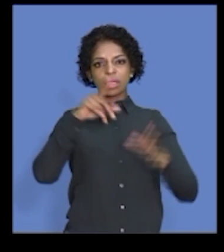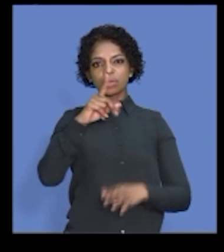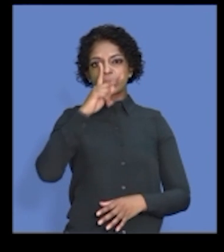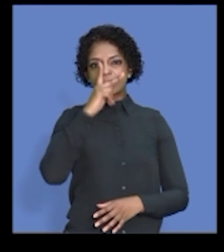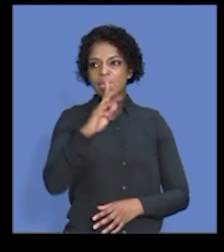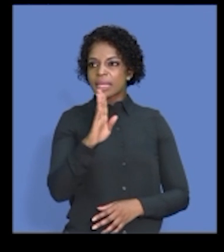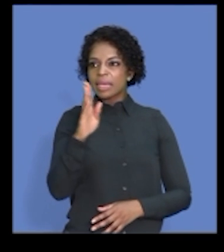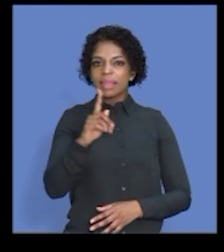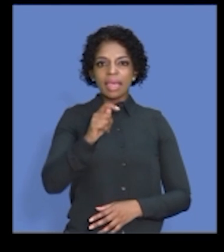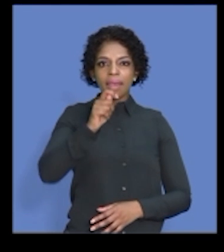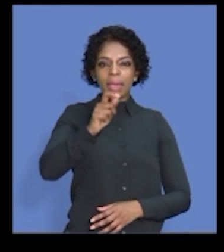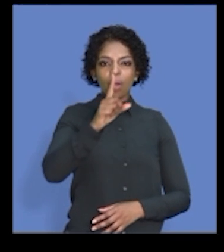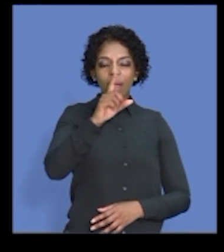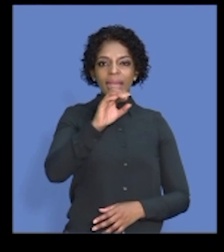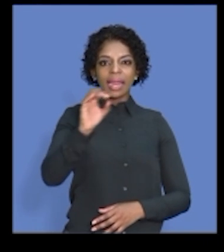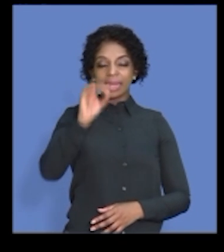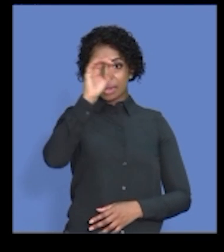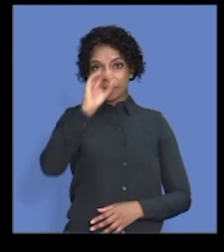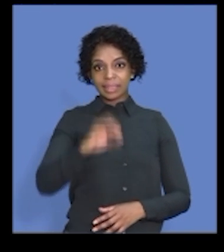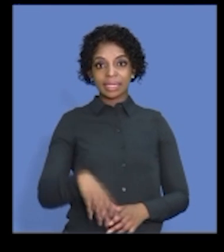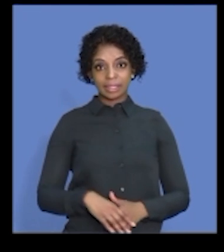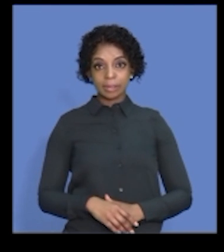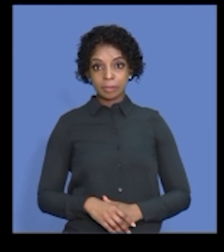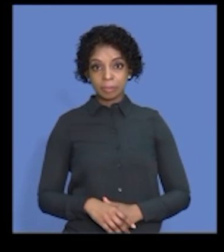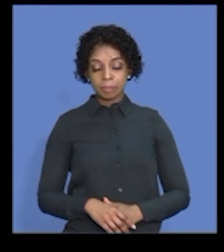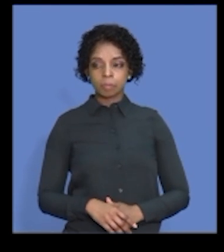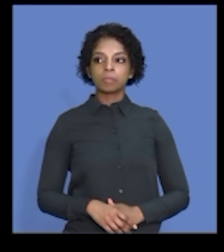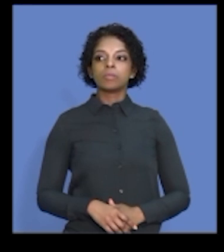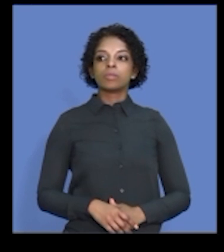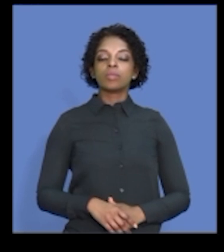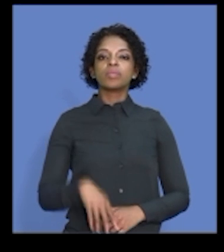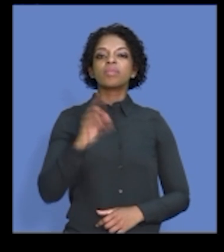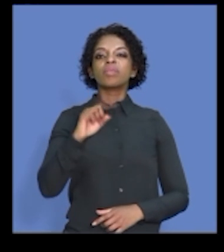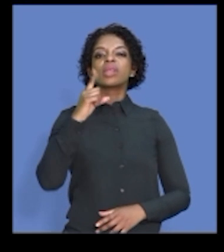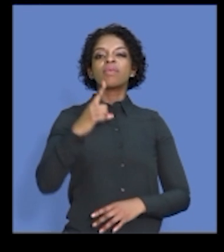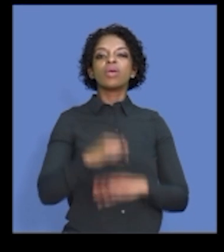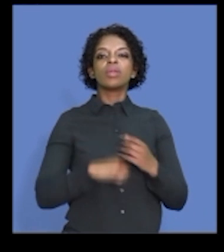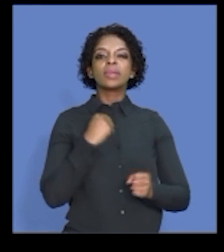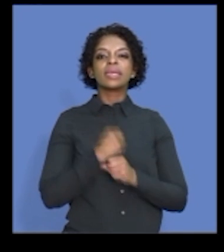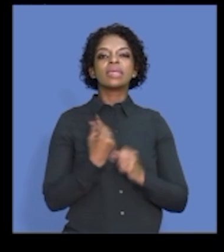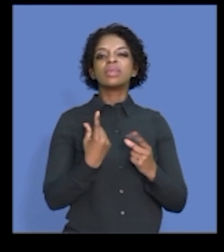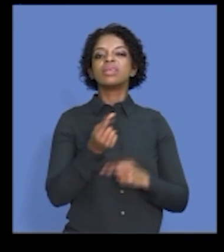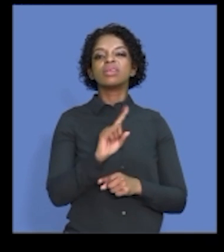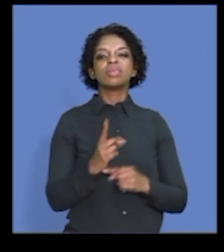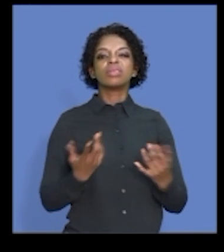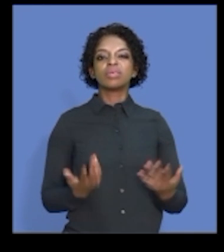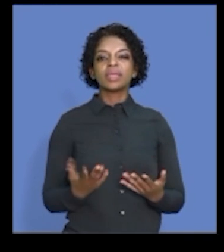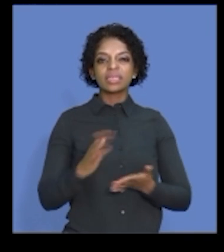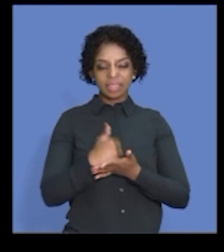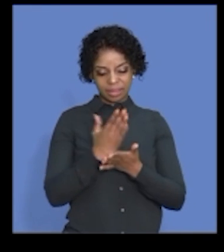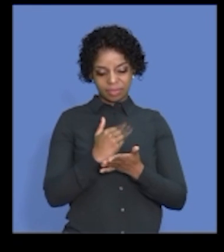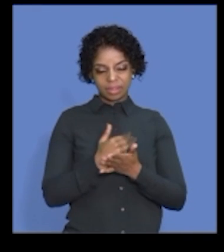they paid out 100%. Okay? In the next year, what do? You take your dividend